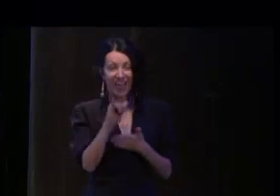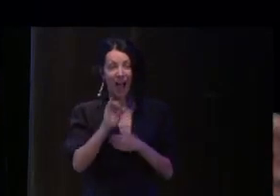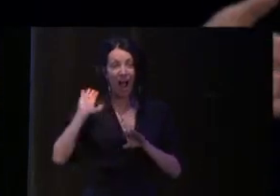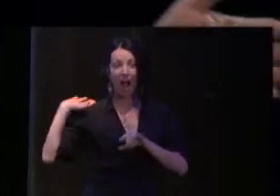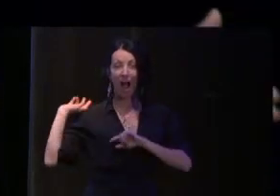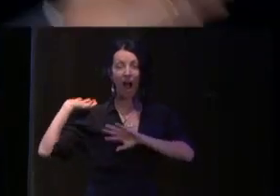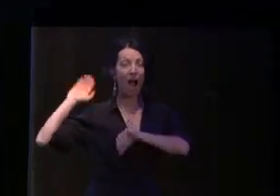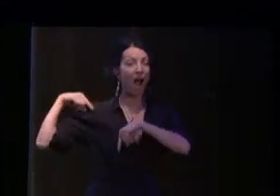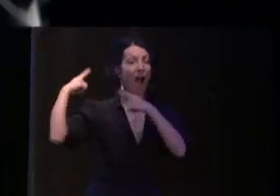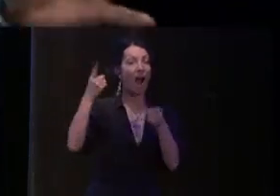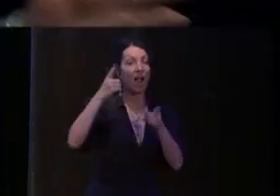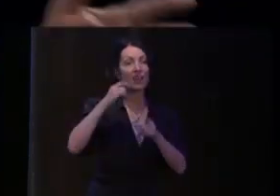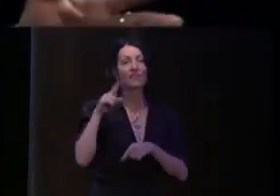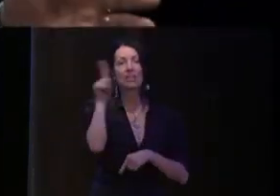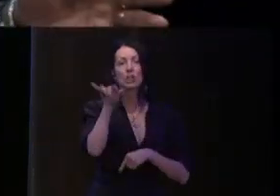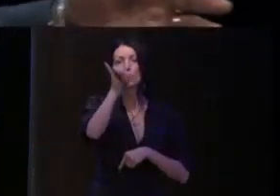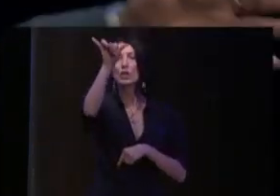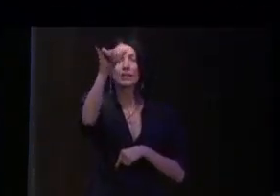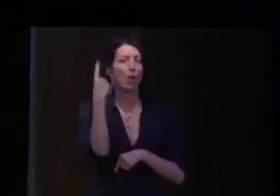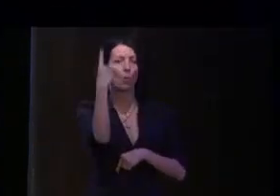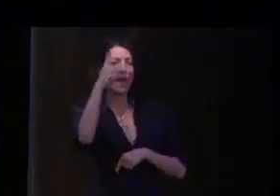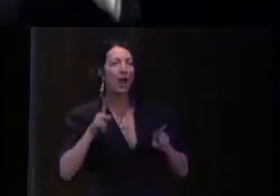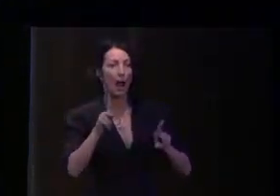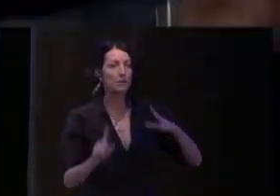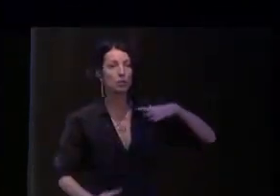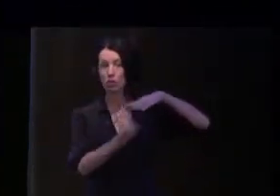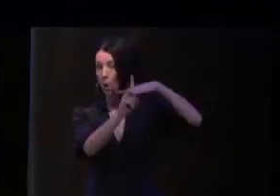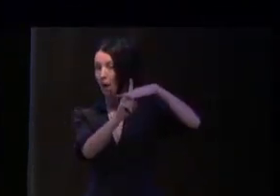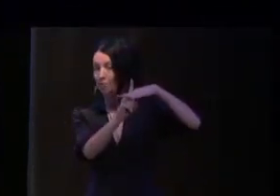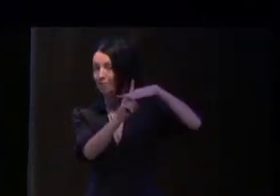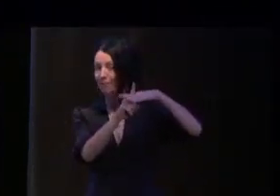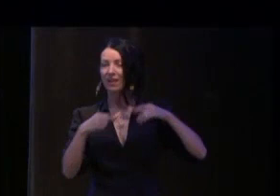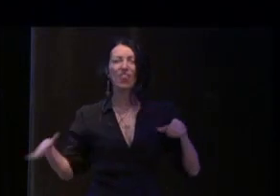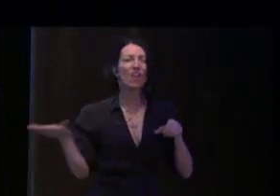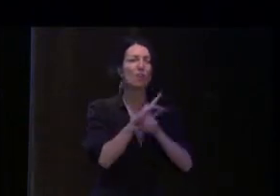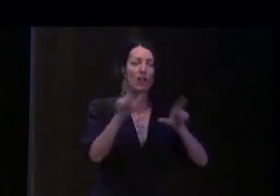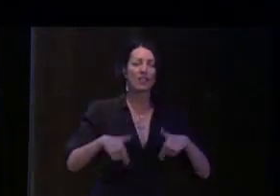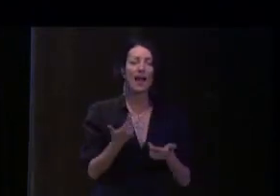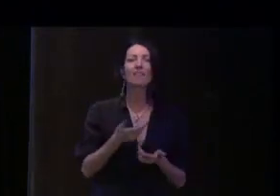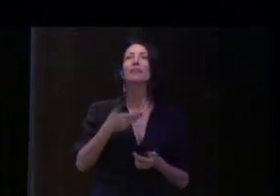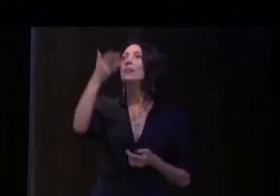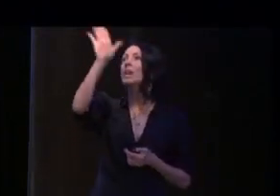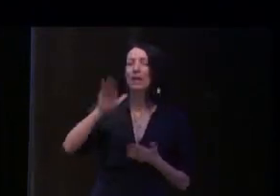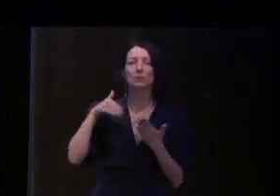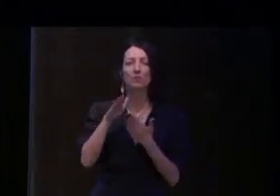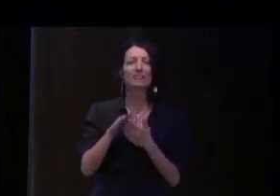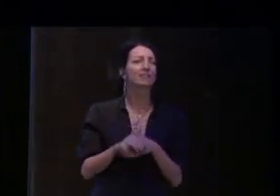you have one opportunity? For your entire life, this presence of God is infinite and timeless,